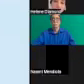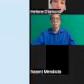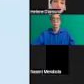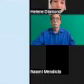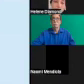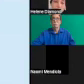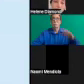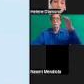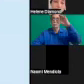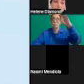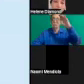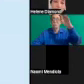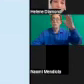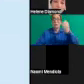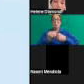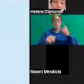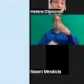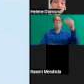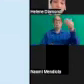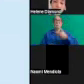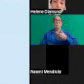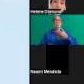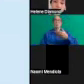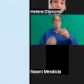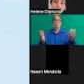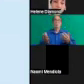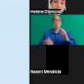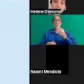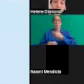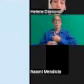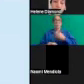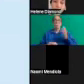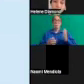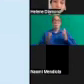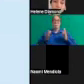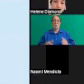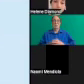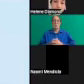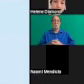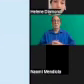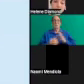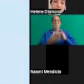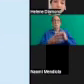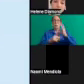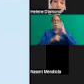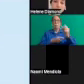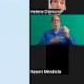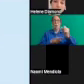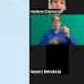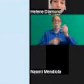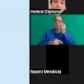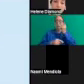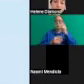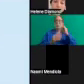Hello, everyone. Welcome to our webinar presentation on Beyond Perceptions, Navigating